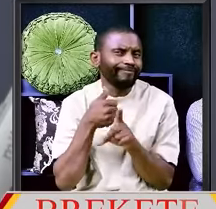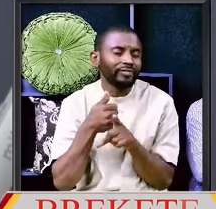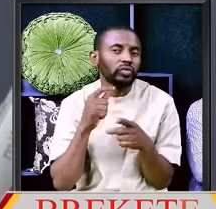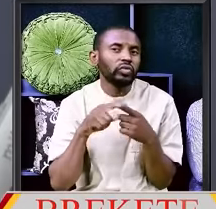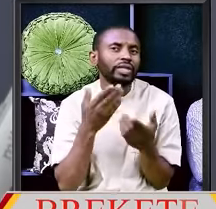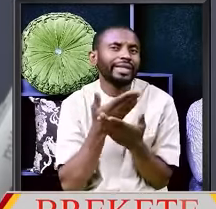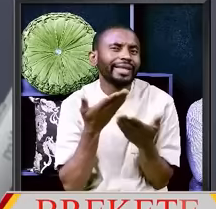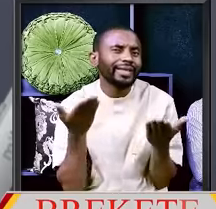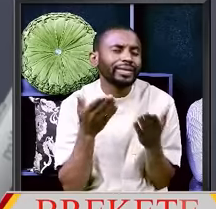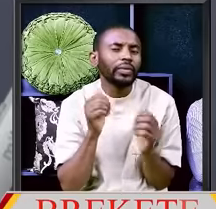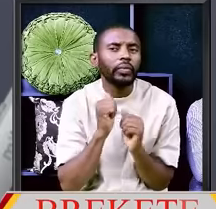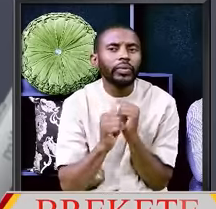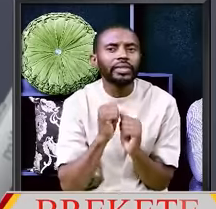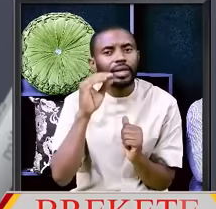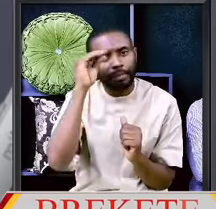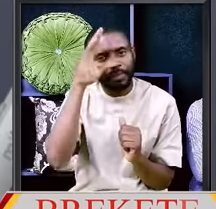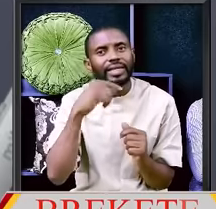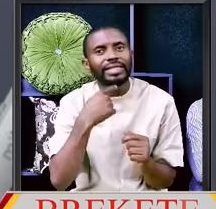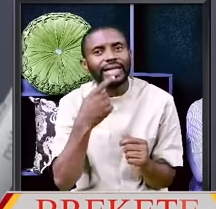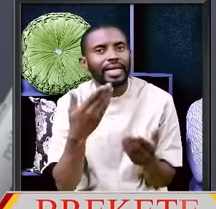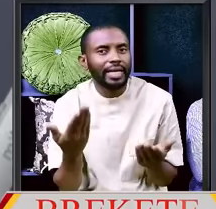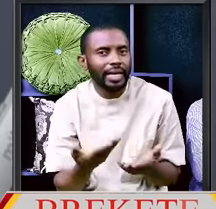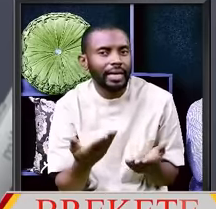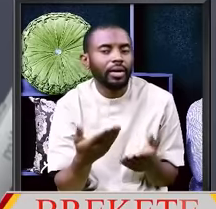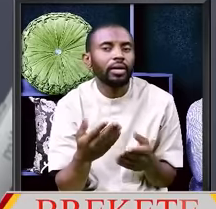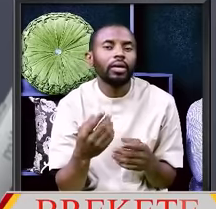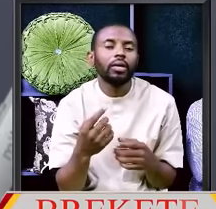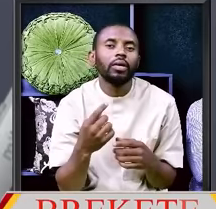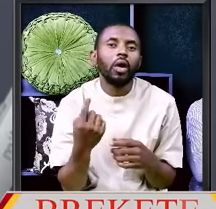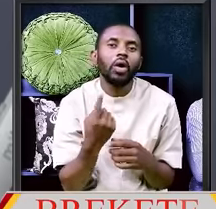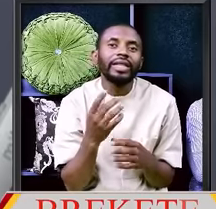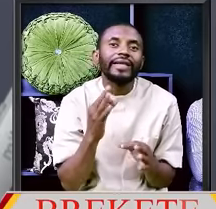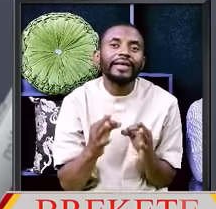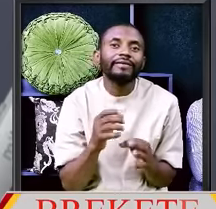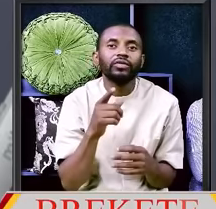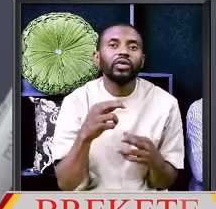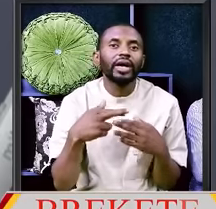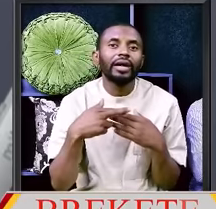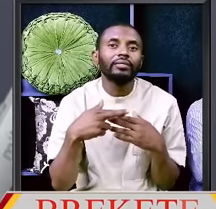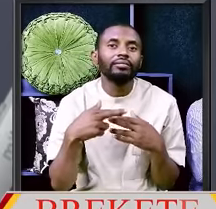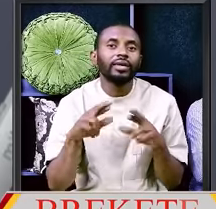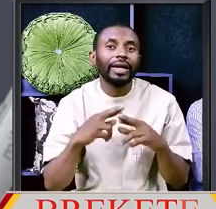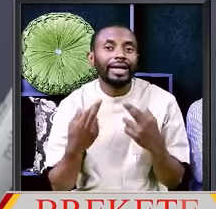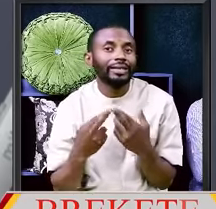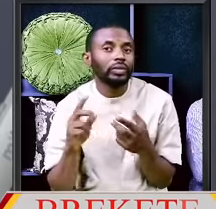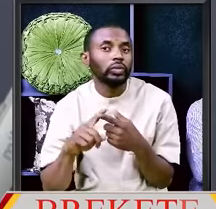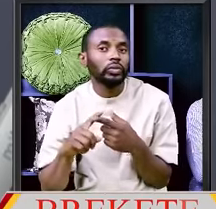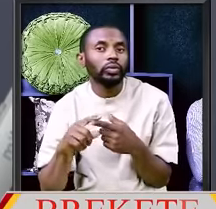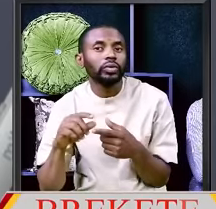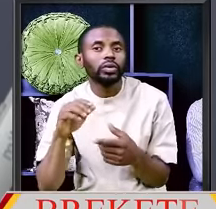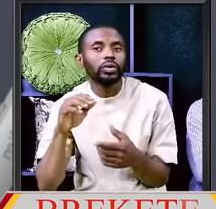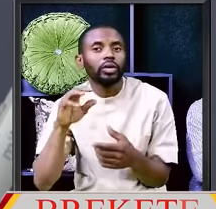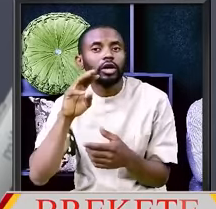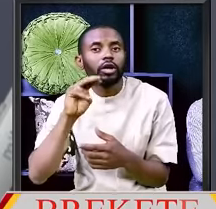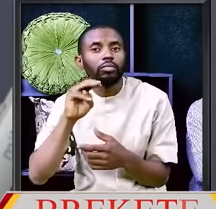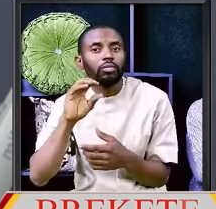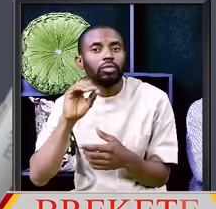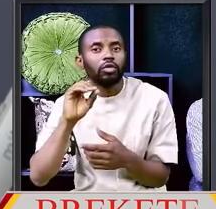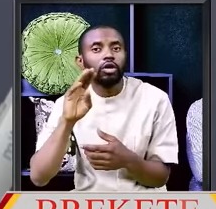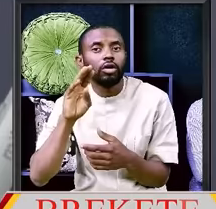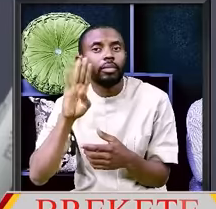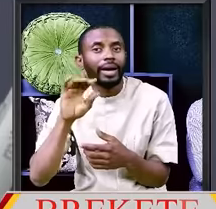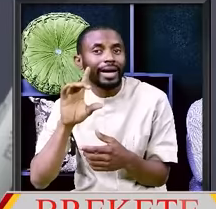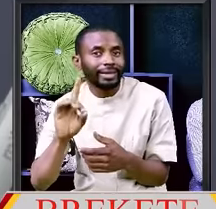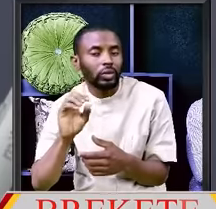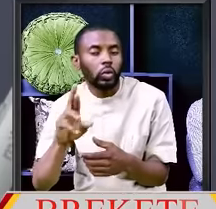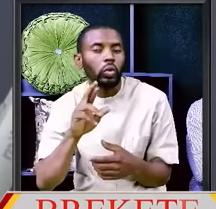the things where the man talk here, unless you are related to either Mohbad or Mohbad's wife. Then you